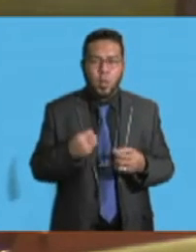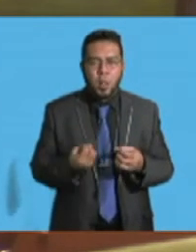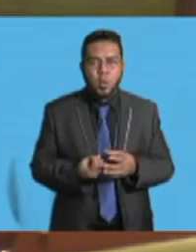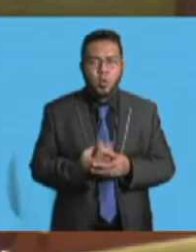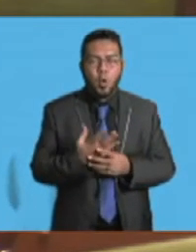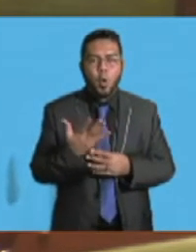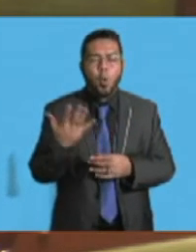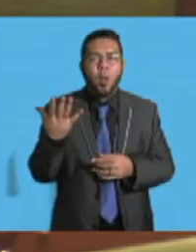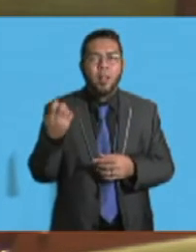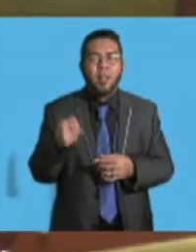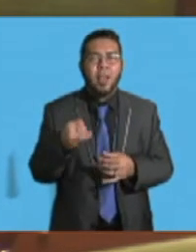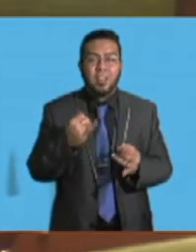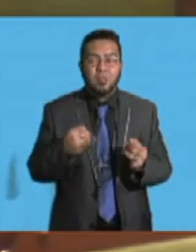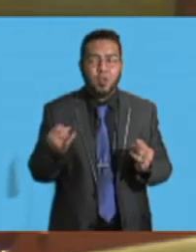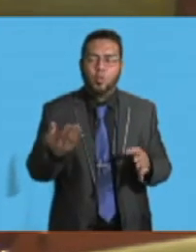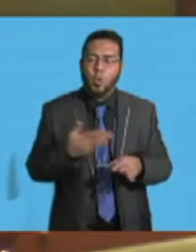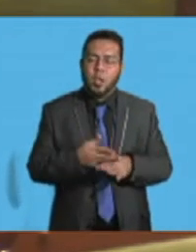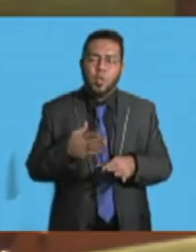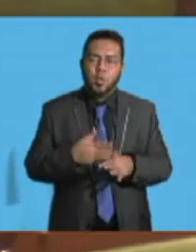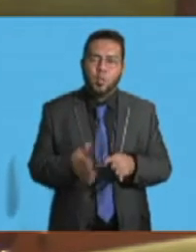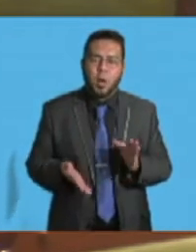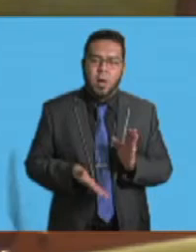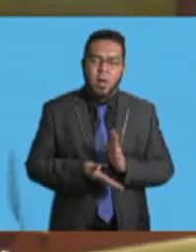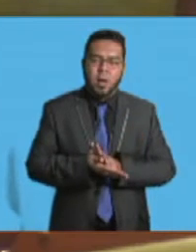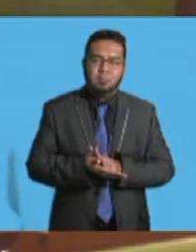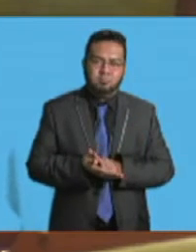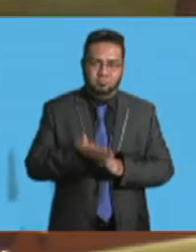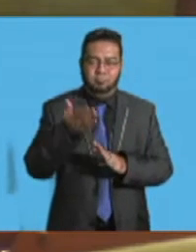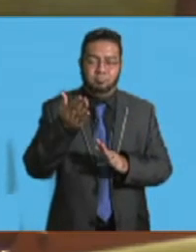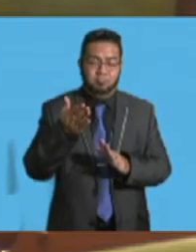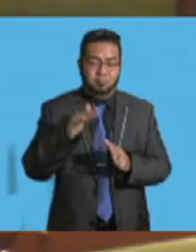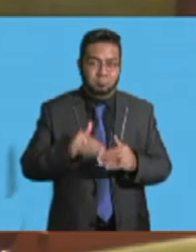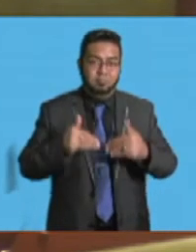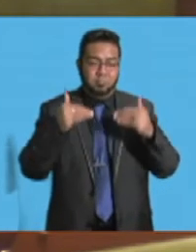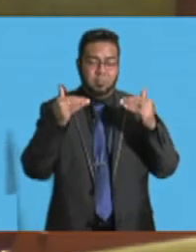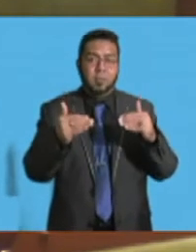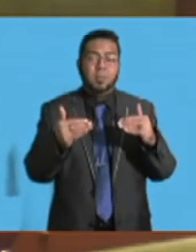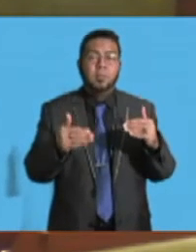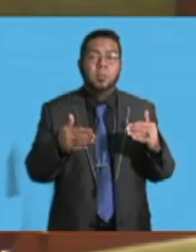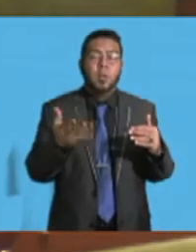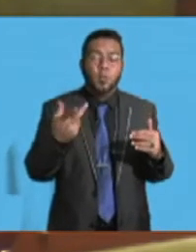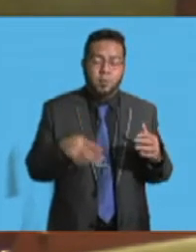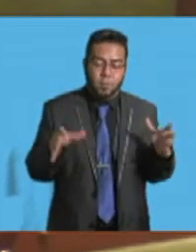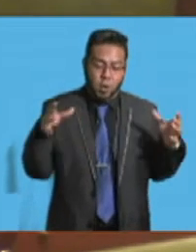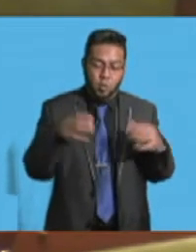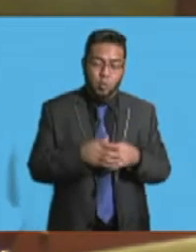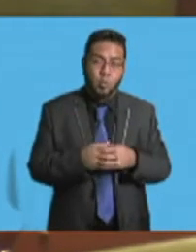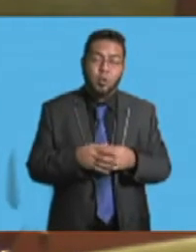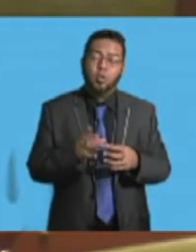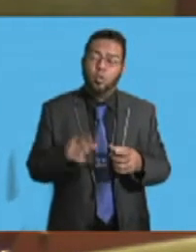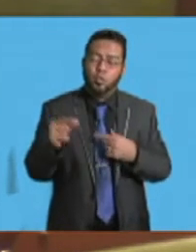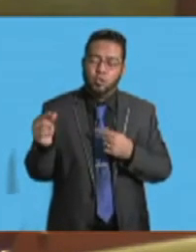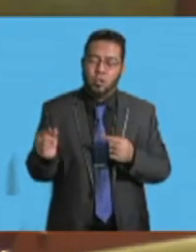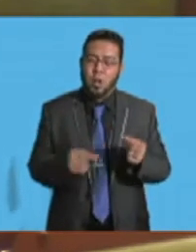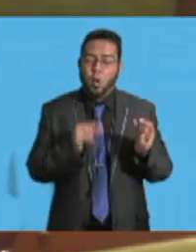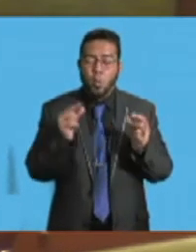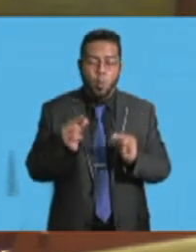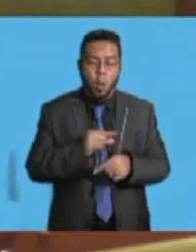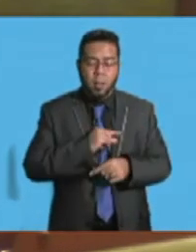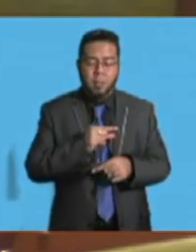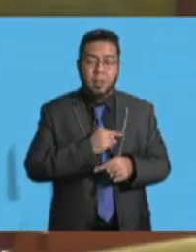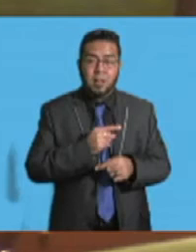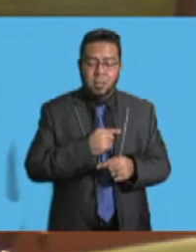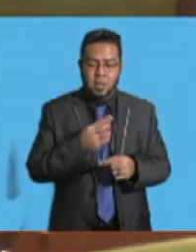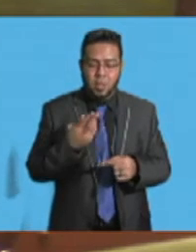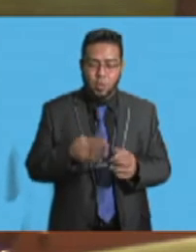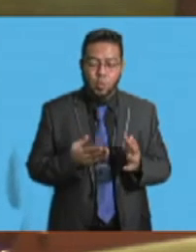the industry to a new height. In addition, commercial farmers and smallholder farmers will be formed into clusters to channel quality stock through